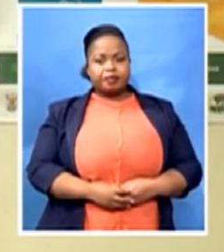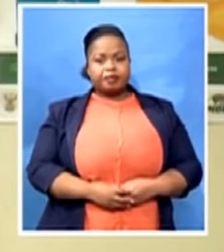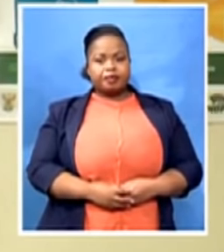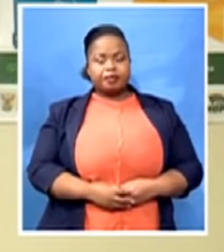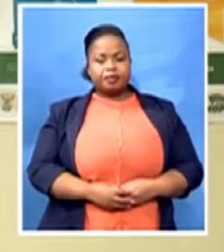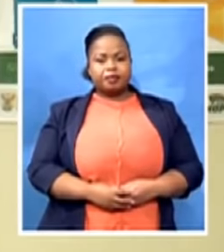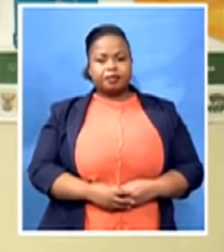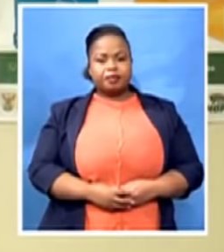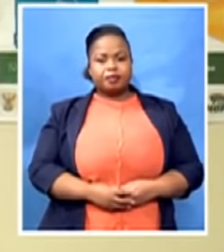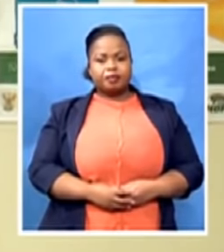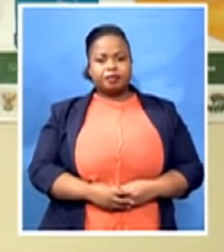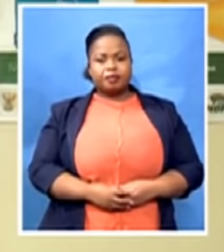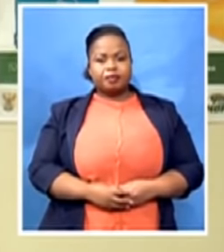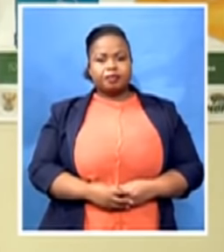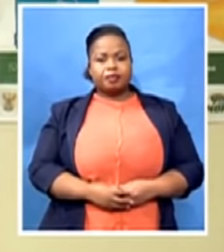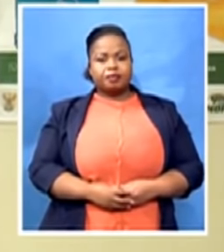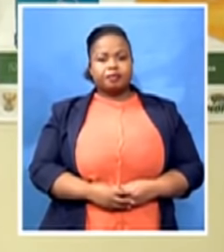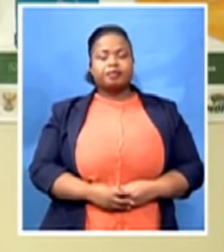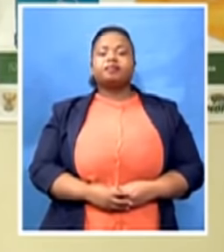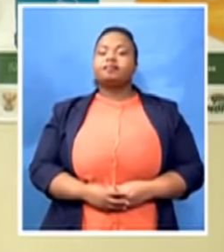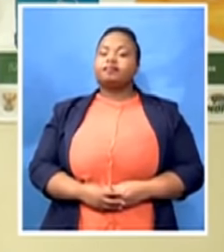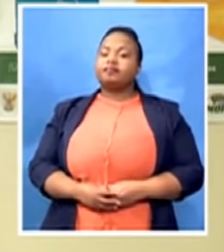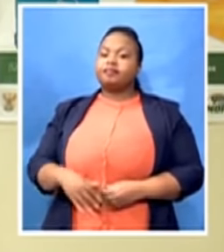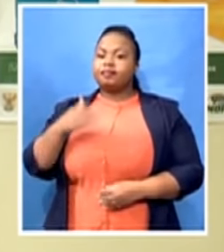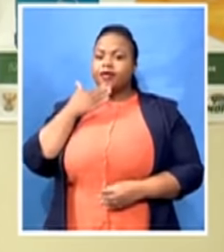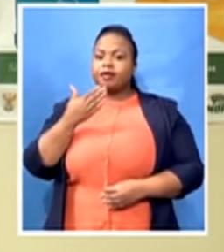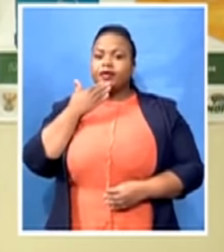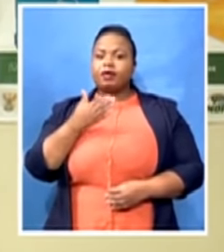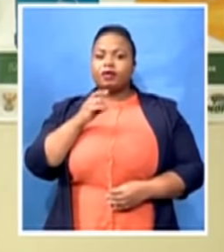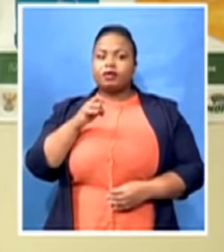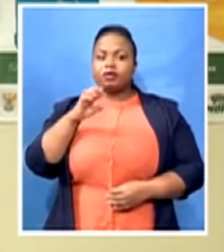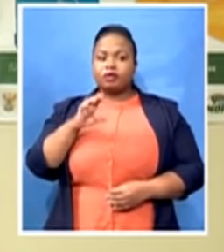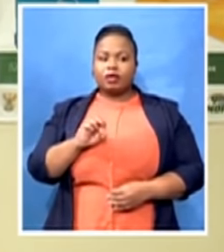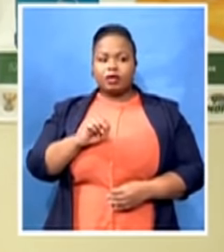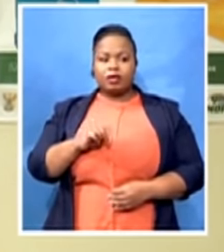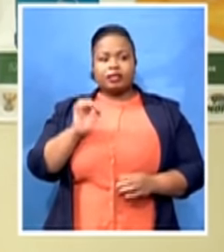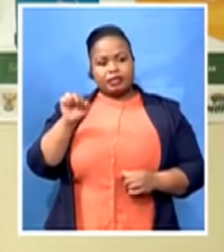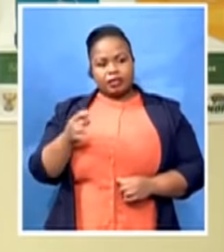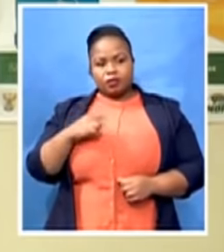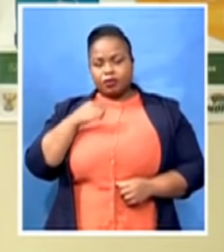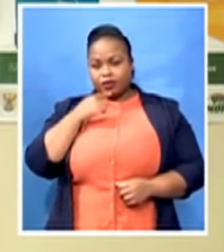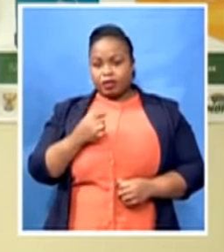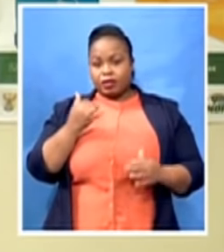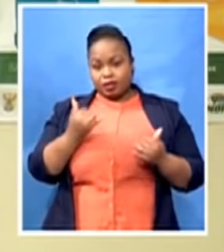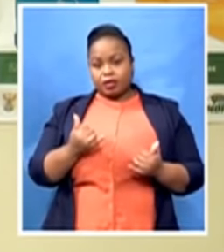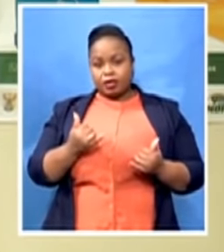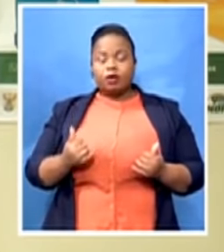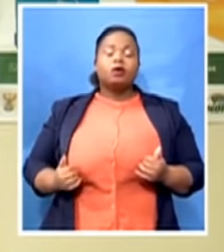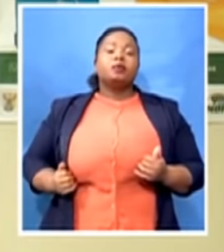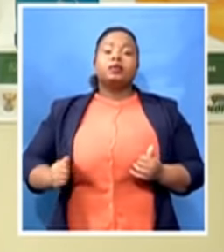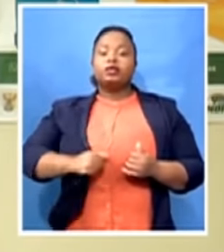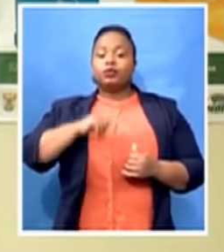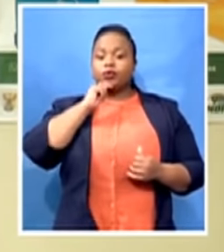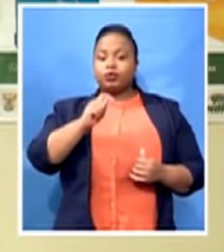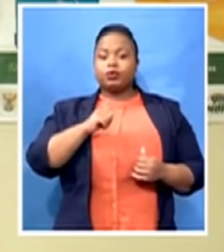Thank you very much, Desiree. Yes, as you have just outlined, yes, indeed, the Premier and the Provincial Command Council